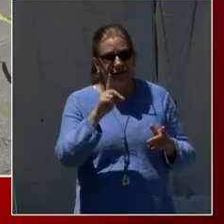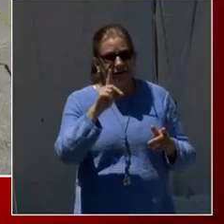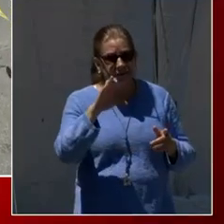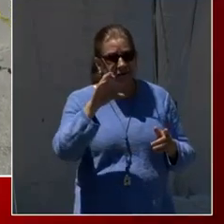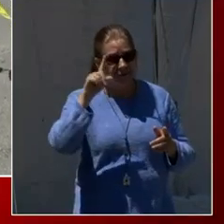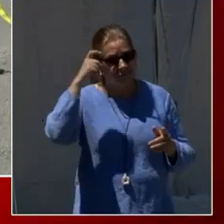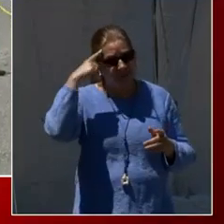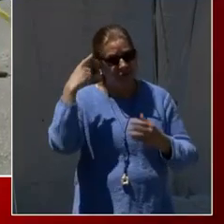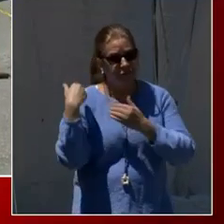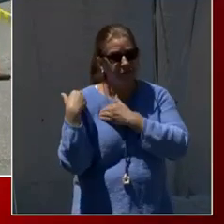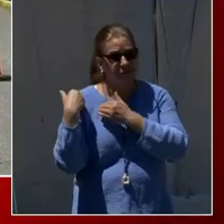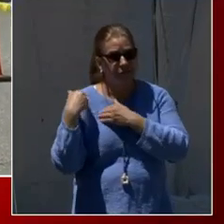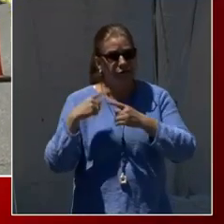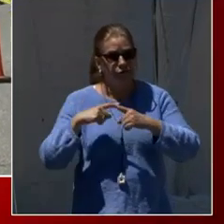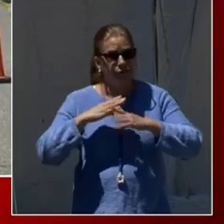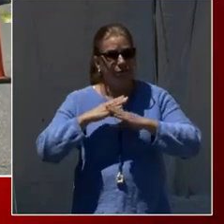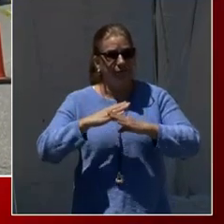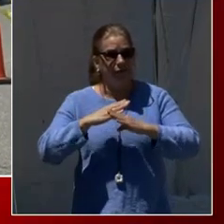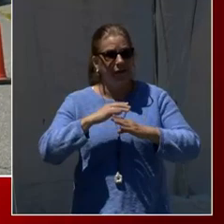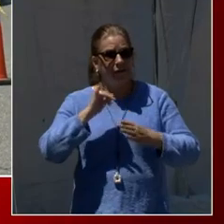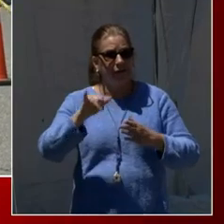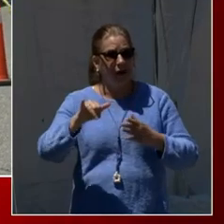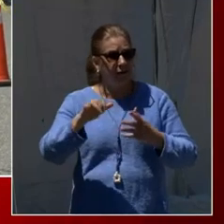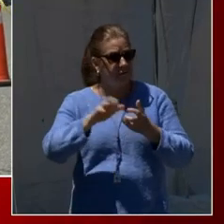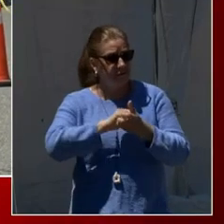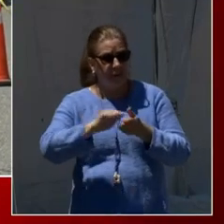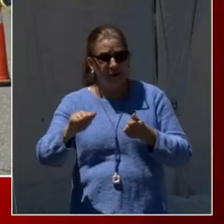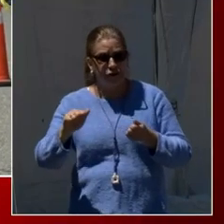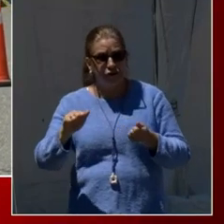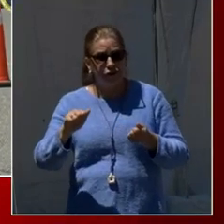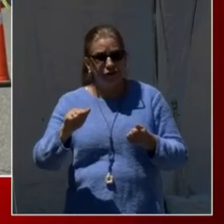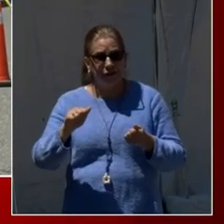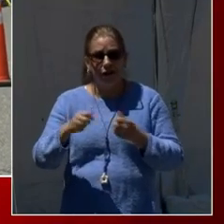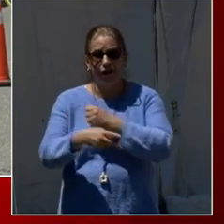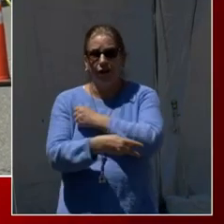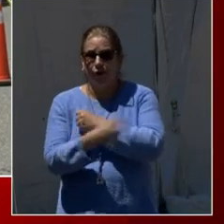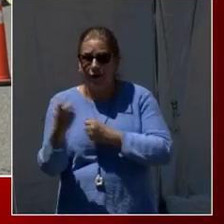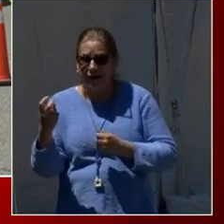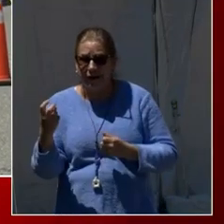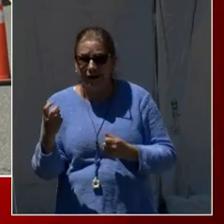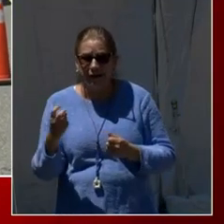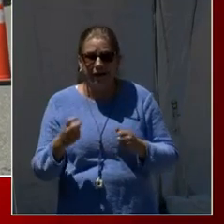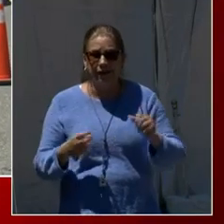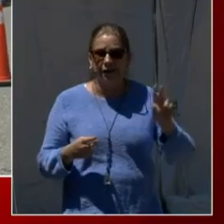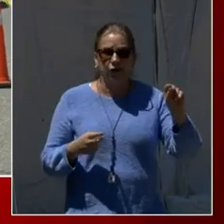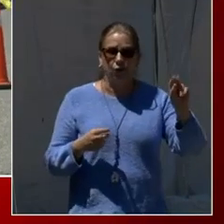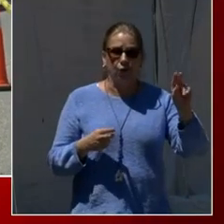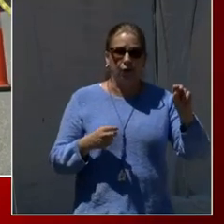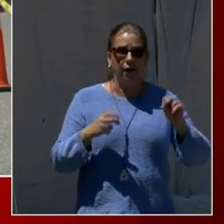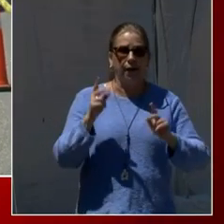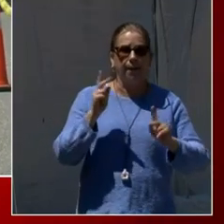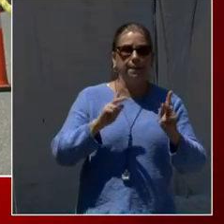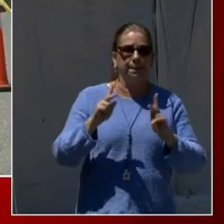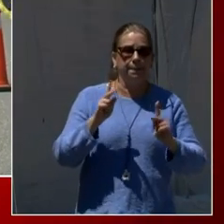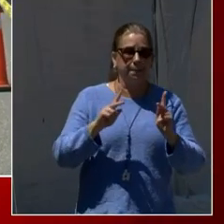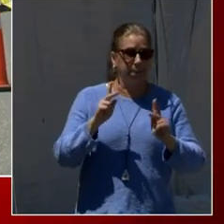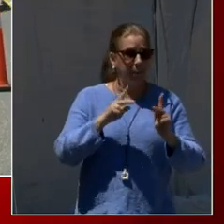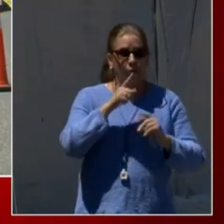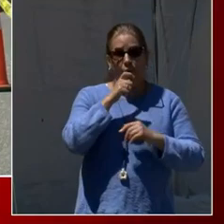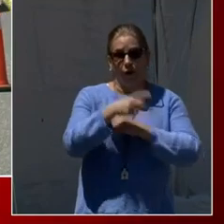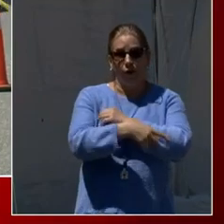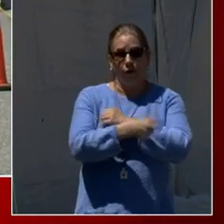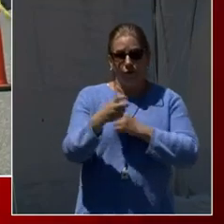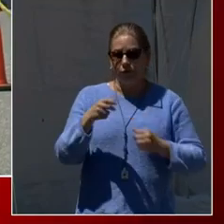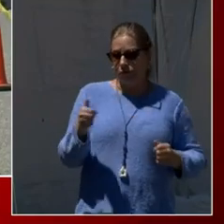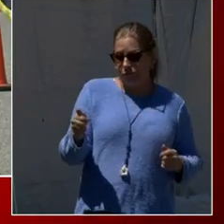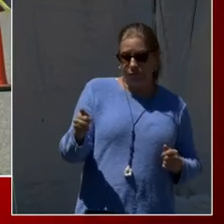kind of damage and wide-scale looting. Is the DC government? No, the people who are looting are responsible for not looting, and